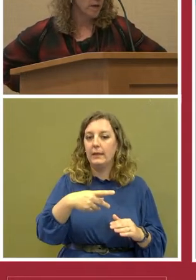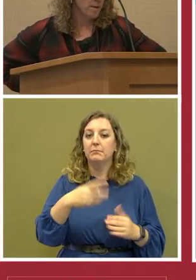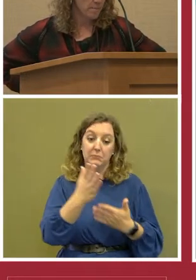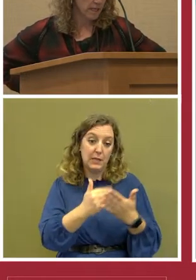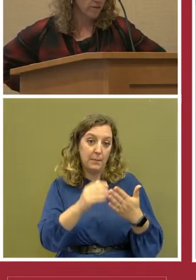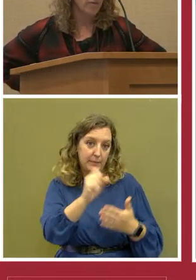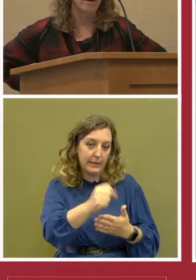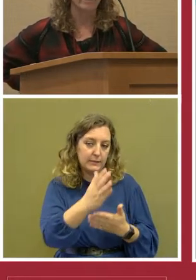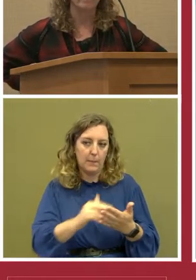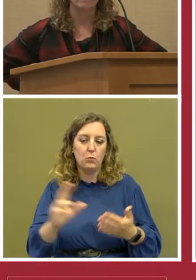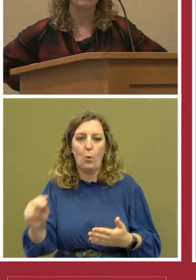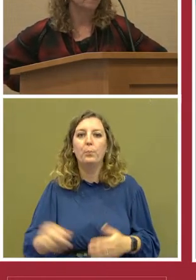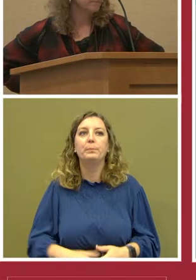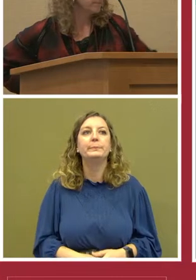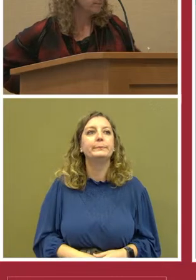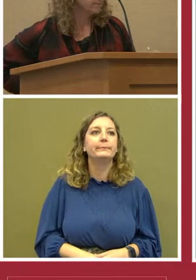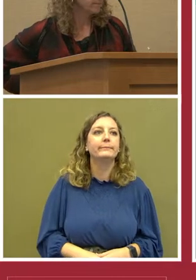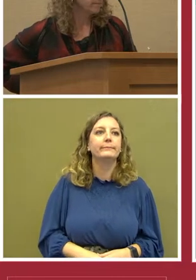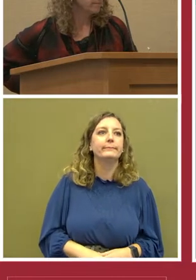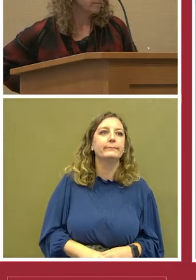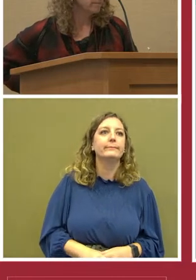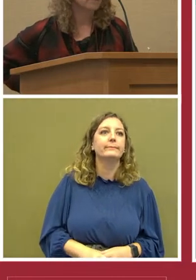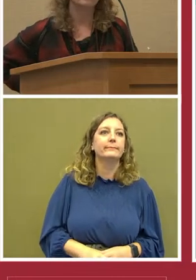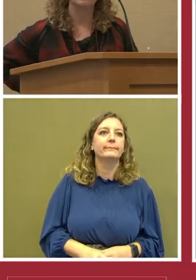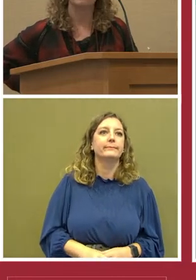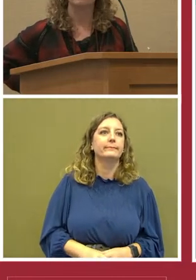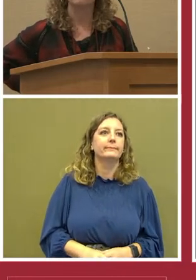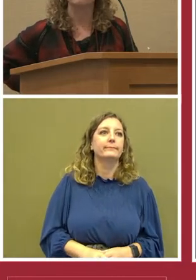also many that are not AP.